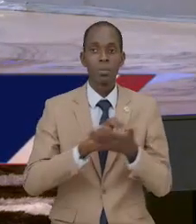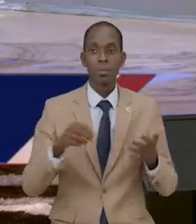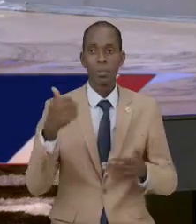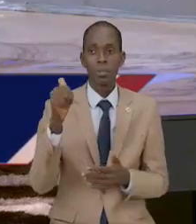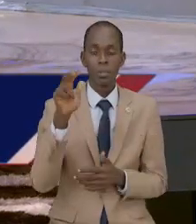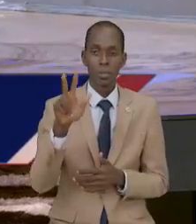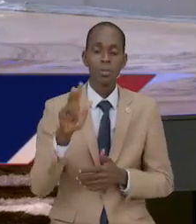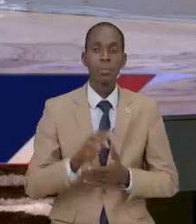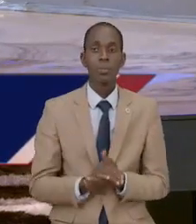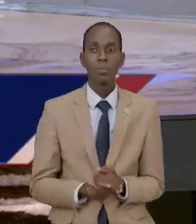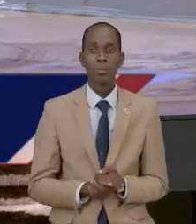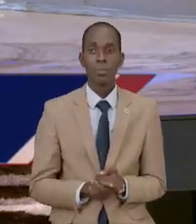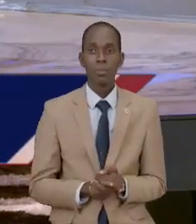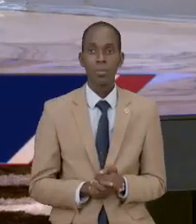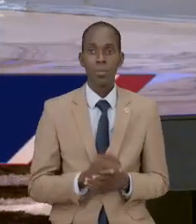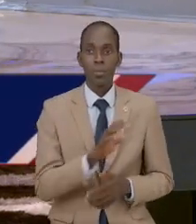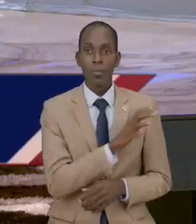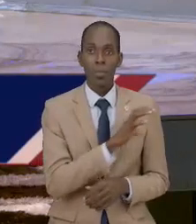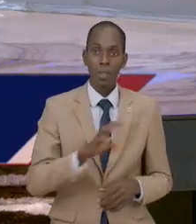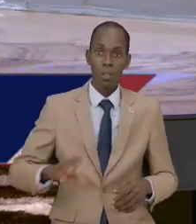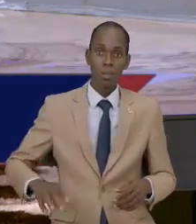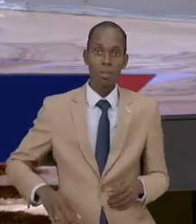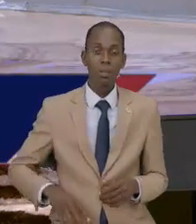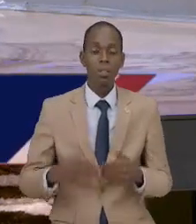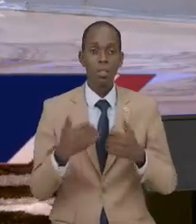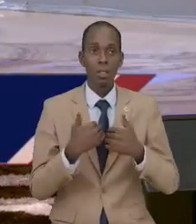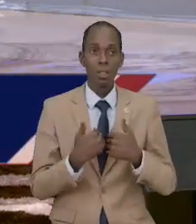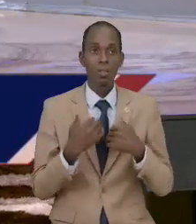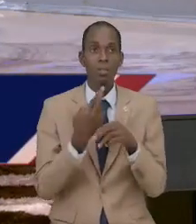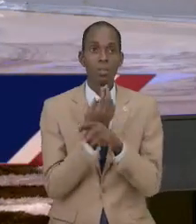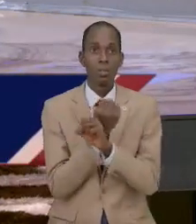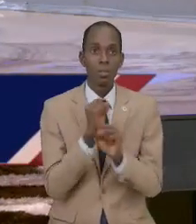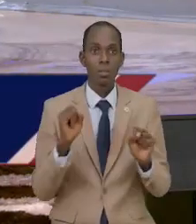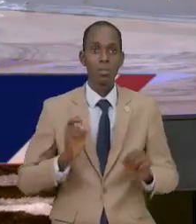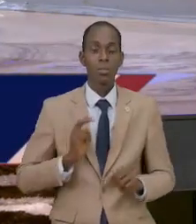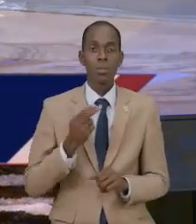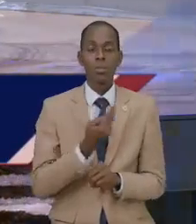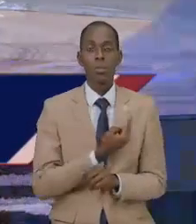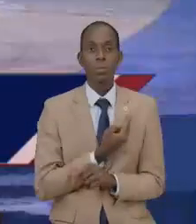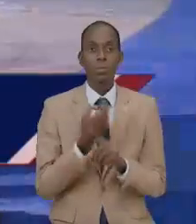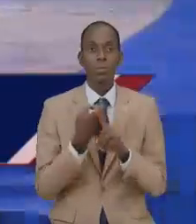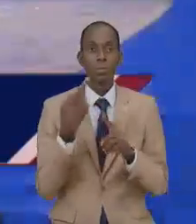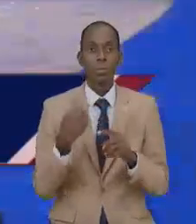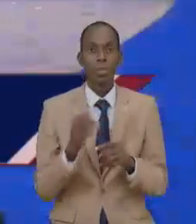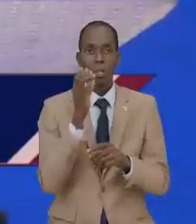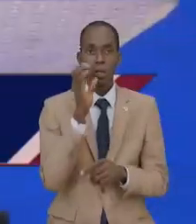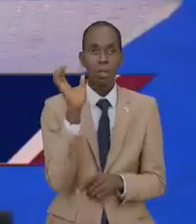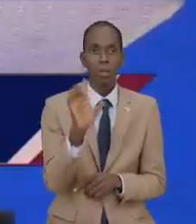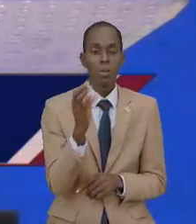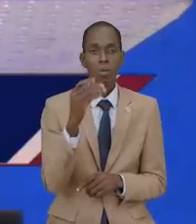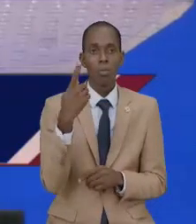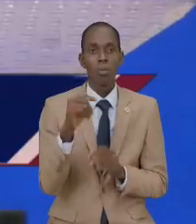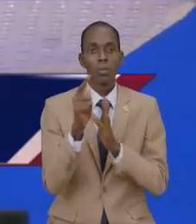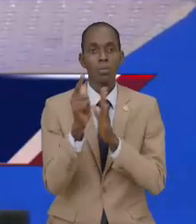13. Christ has redeemed us from the curse of the